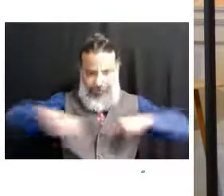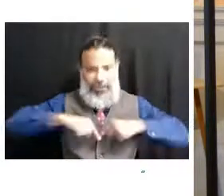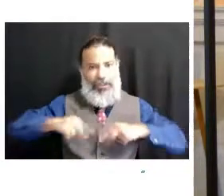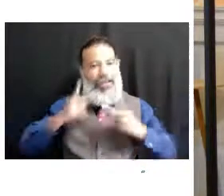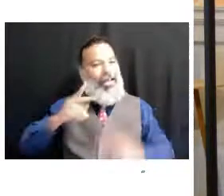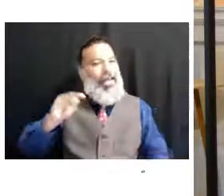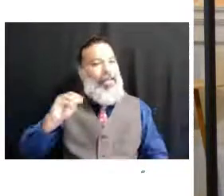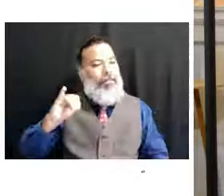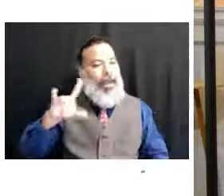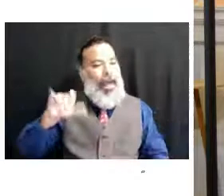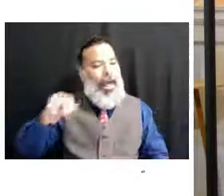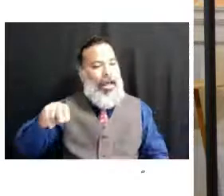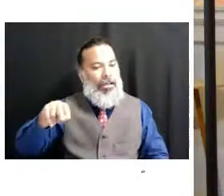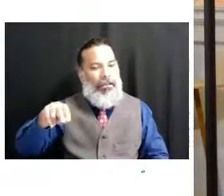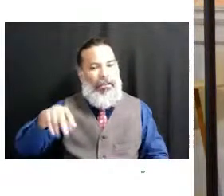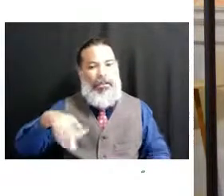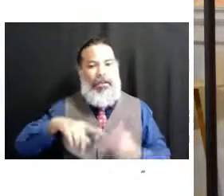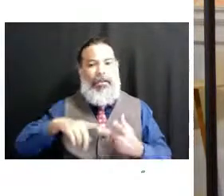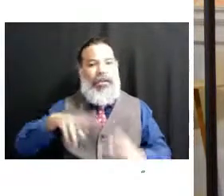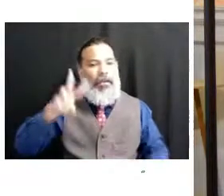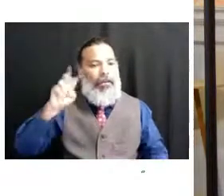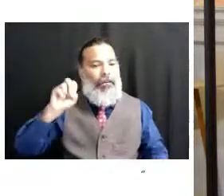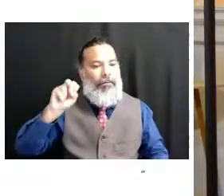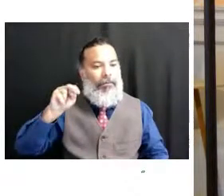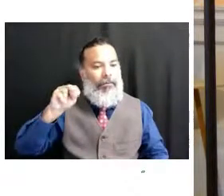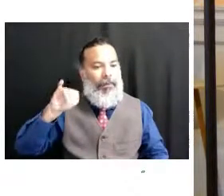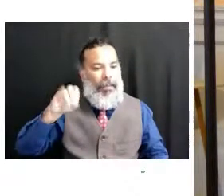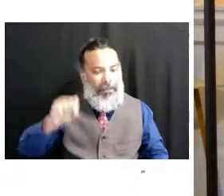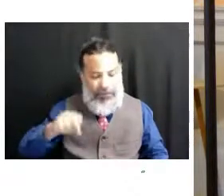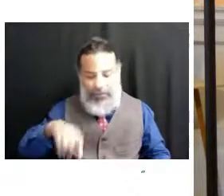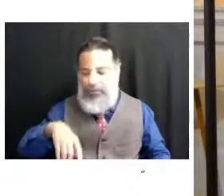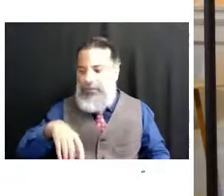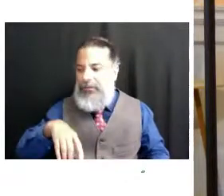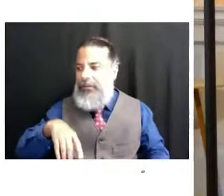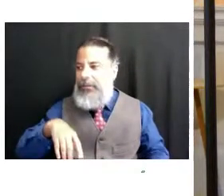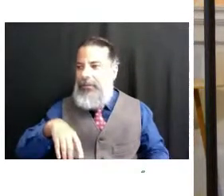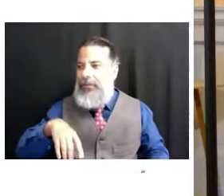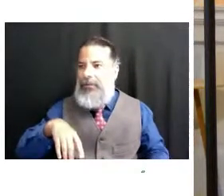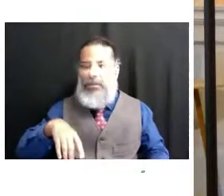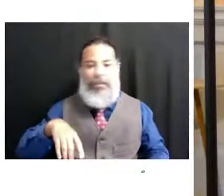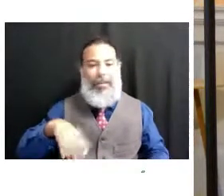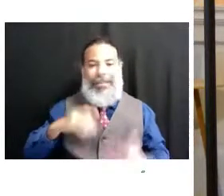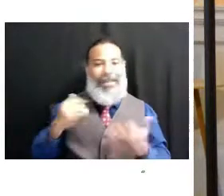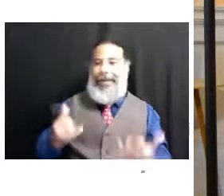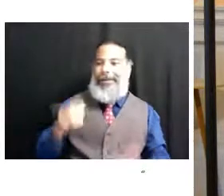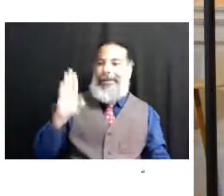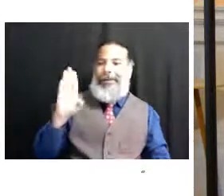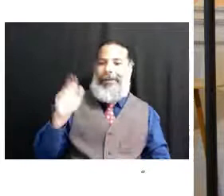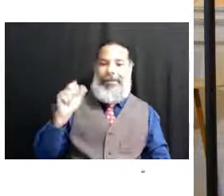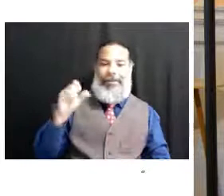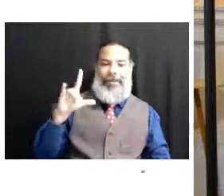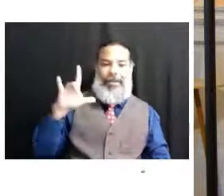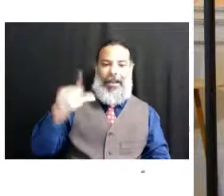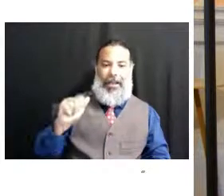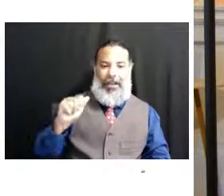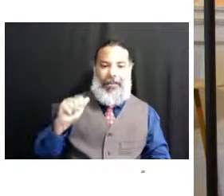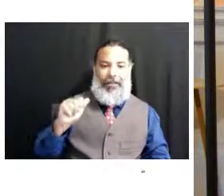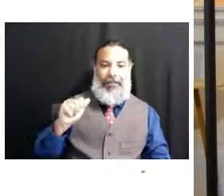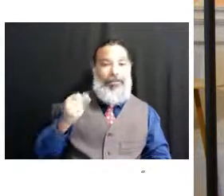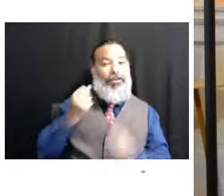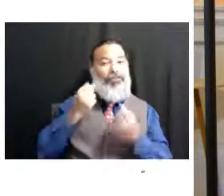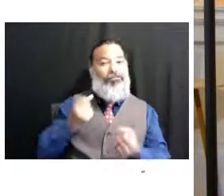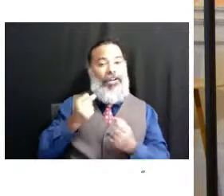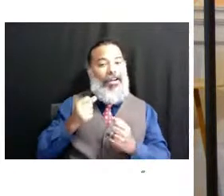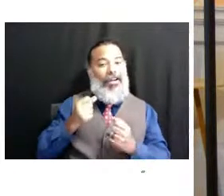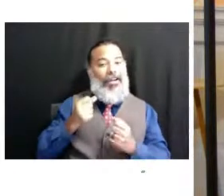Milan, as in Venice. But today, the Basilica, as we drive downtown, we